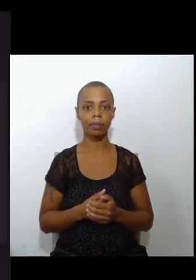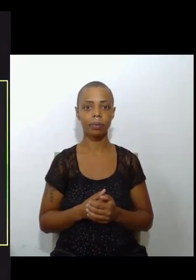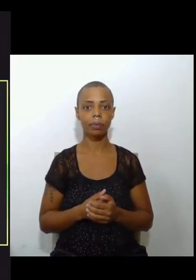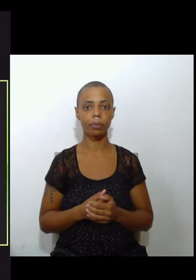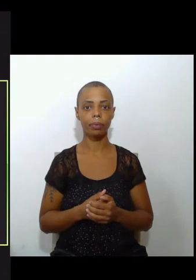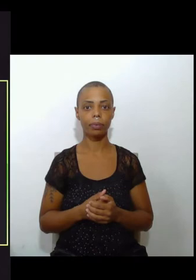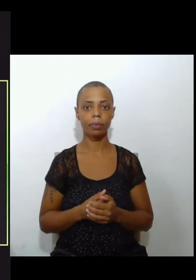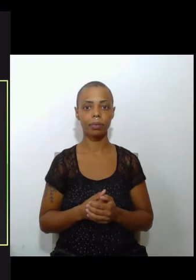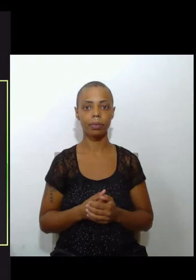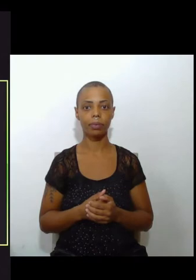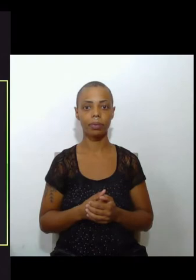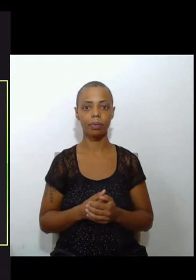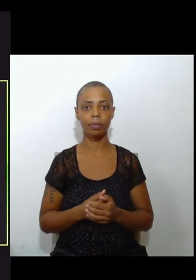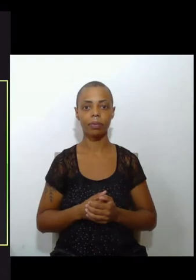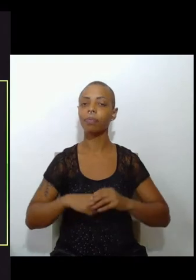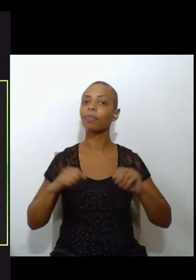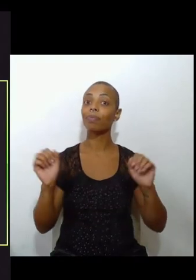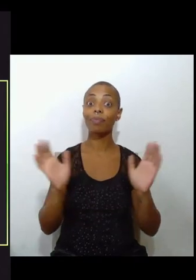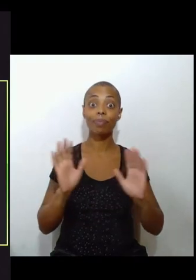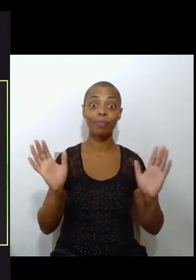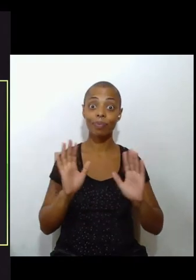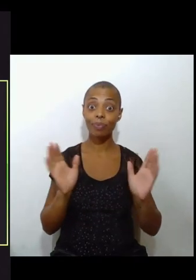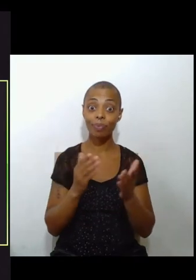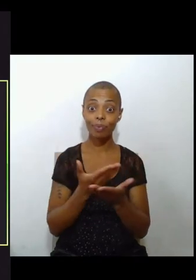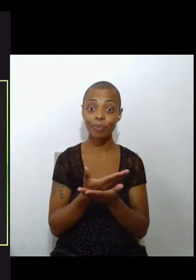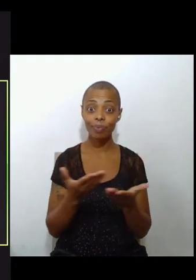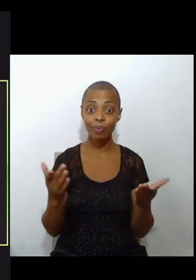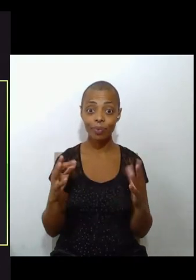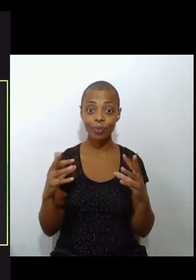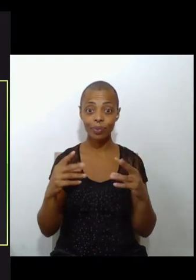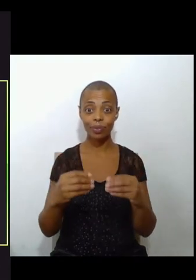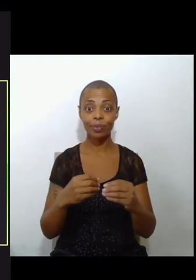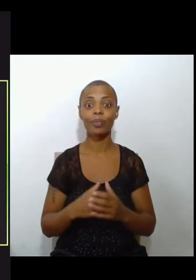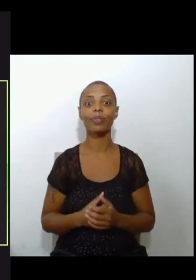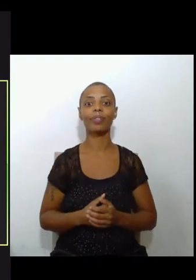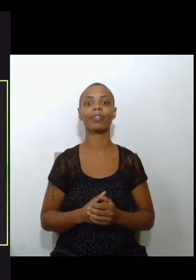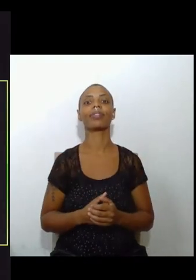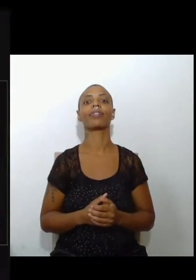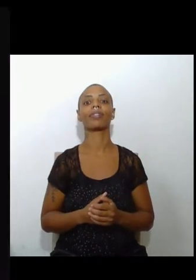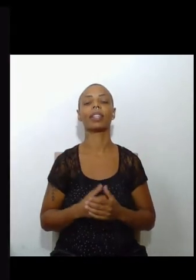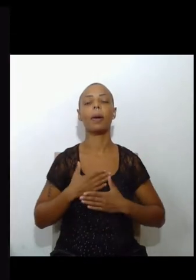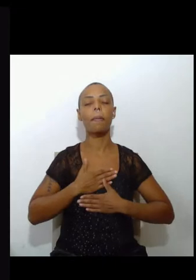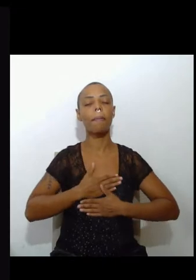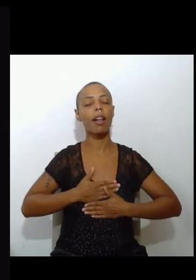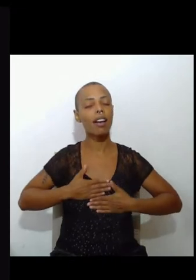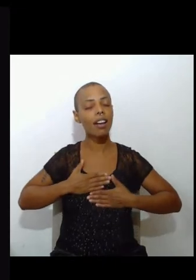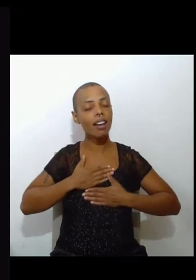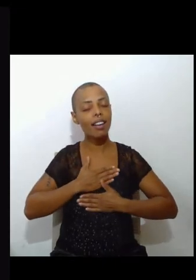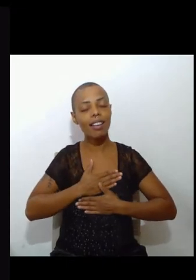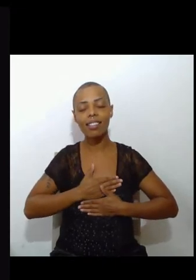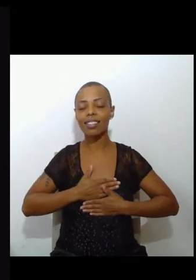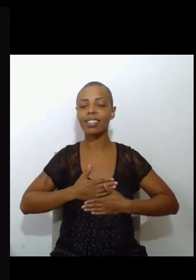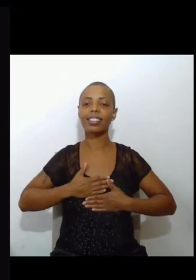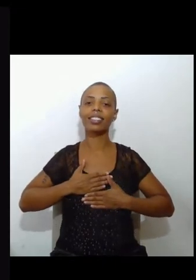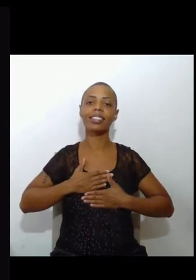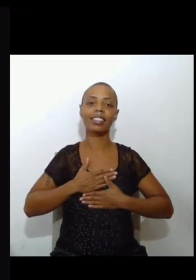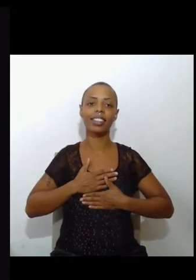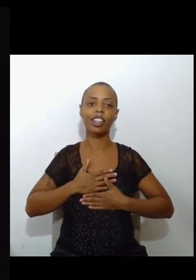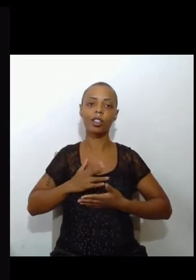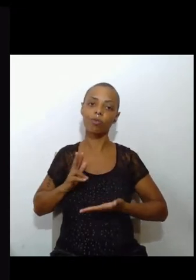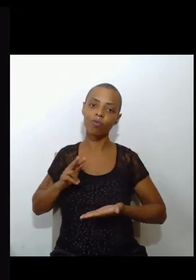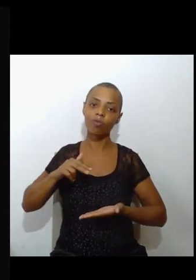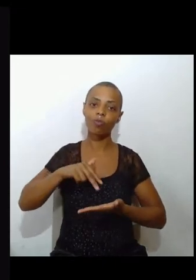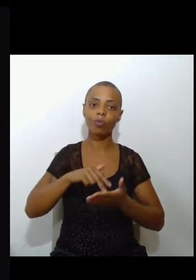hello everybody um it's a pleasure to be speaking uh all the way from India